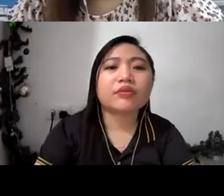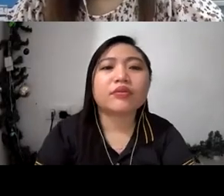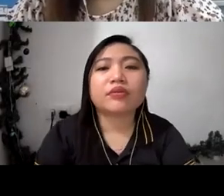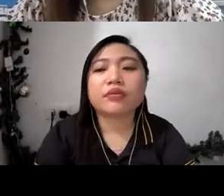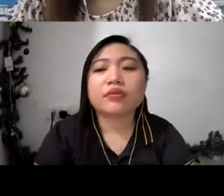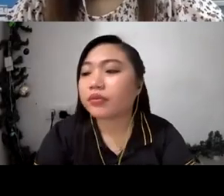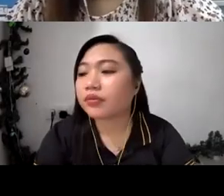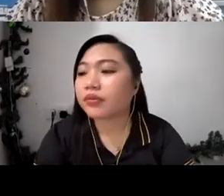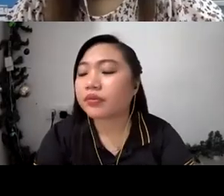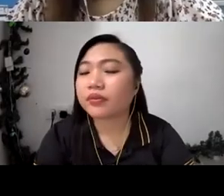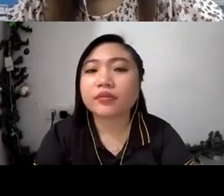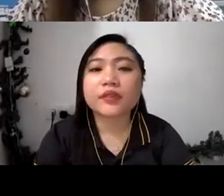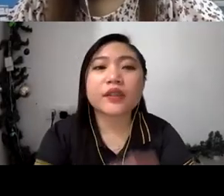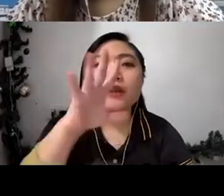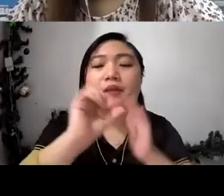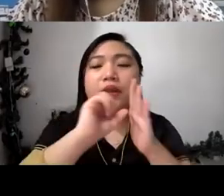3. 5 seconds.